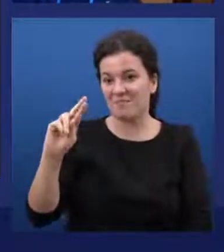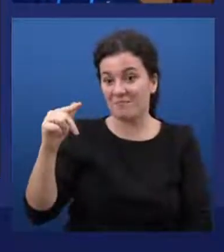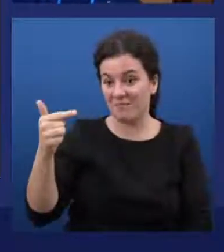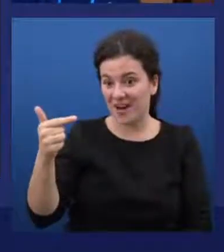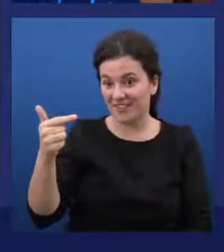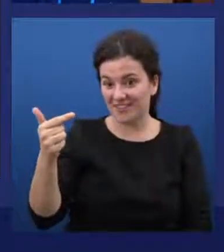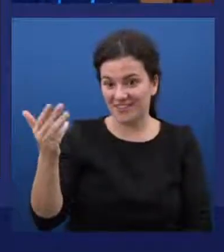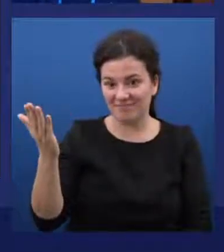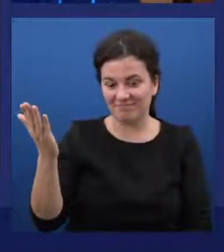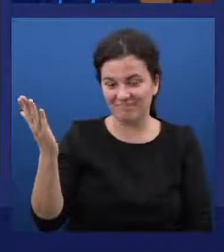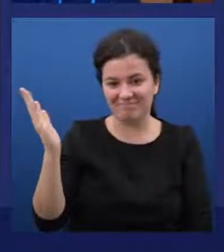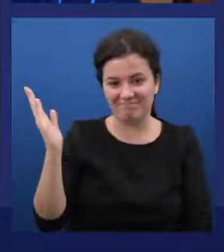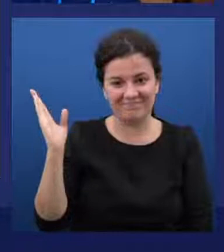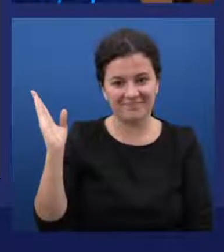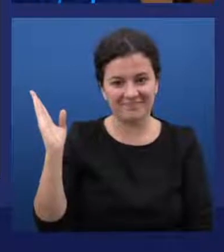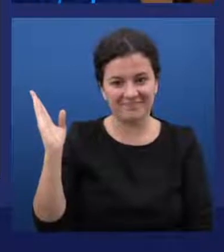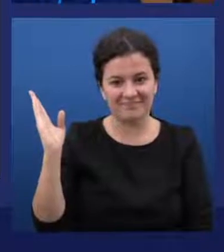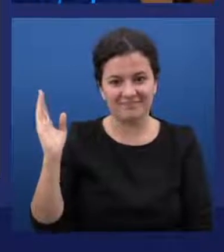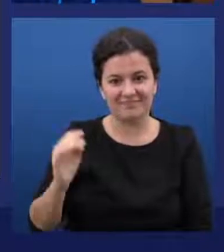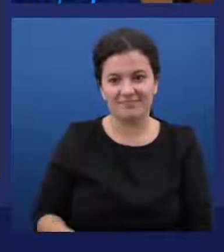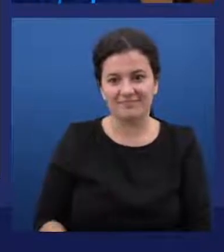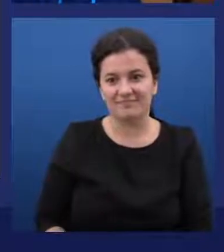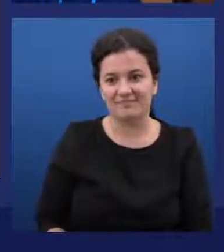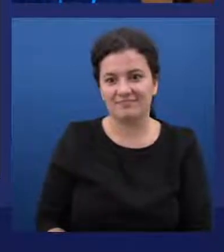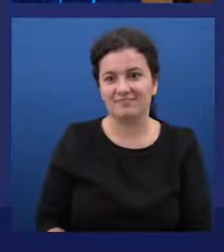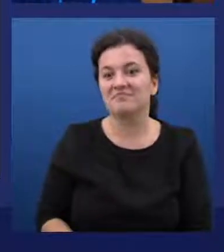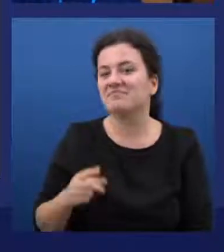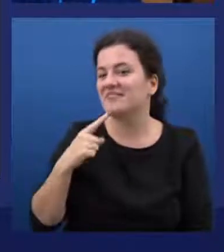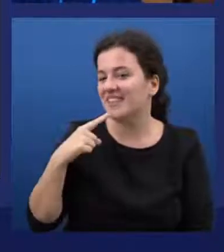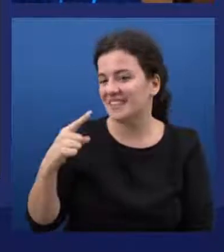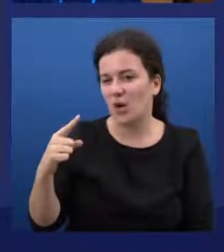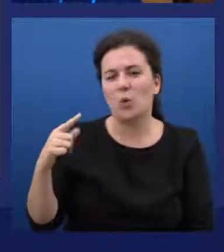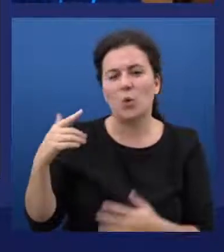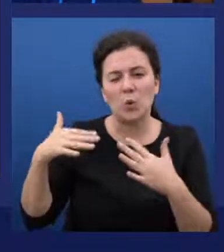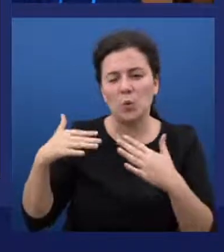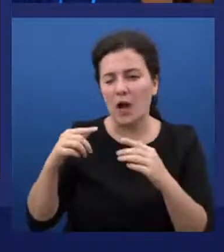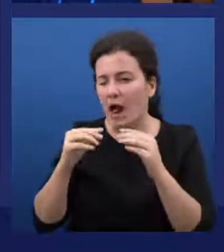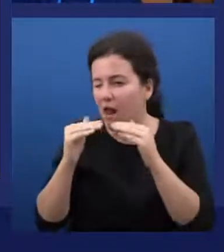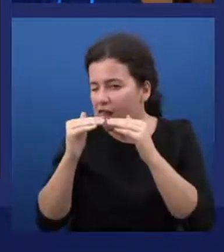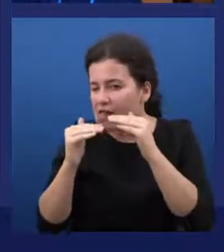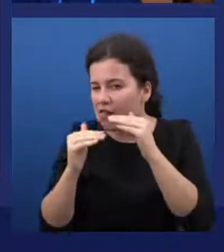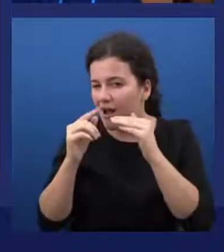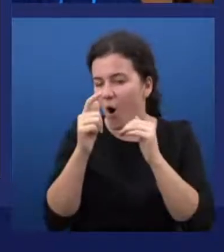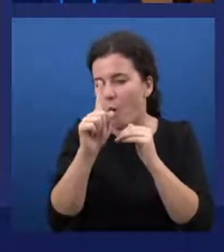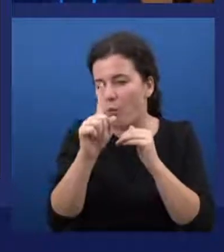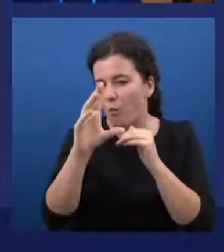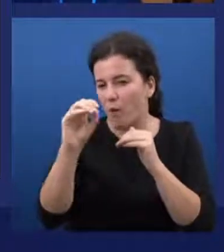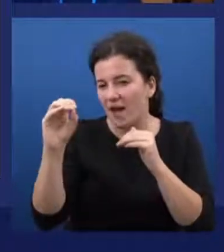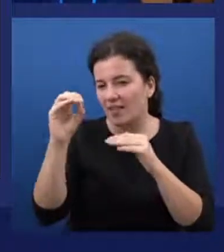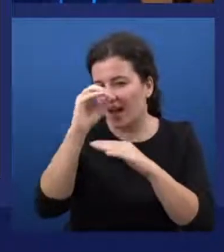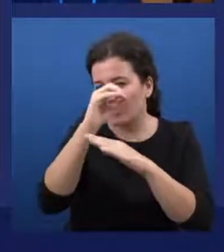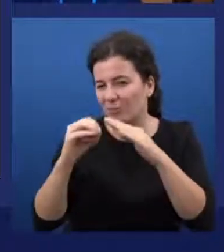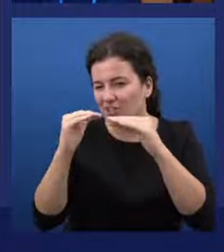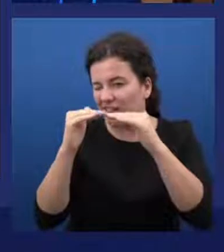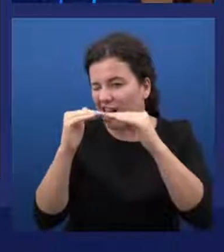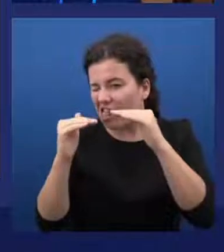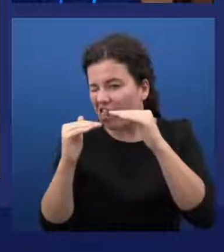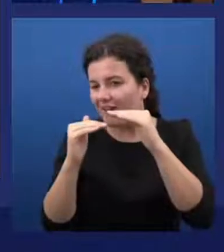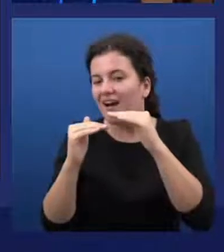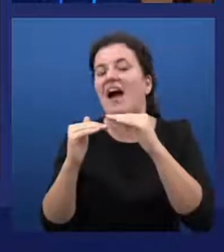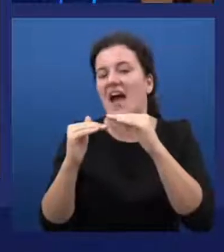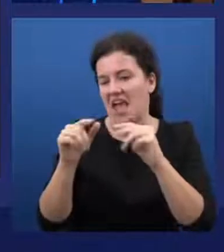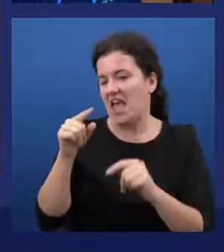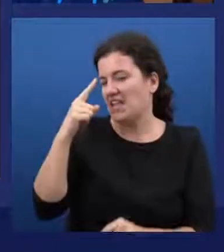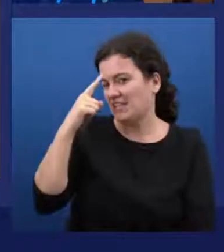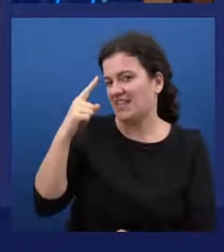That's now, of course, there's a high probability, so nearly 100% sure that it's Bart. And